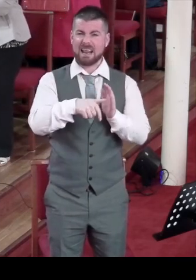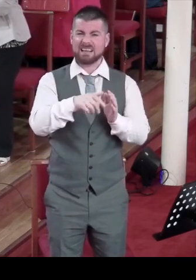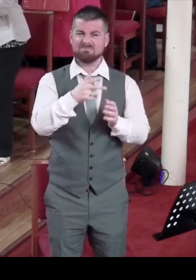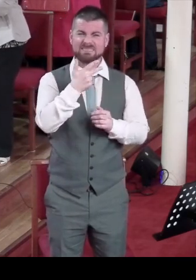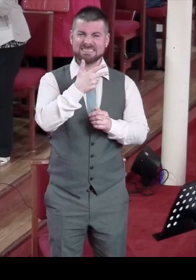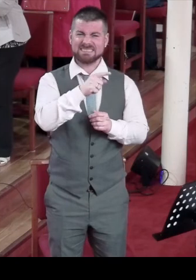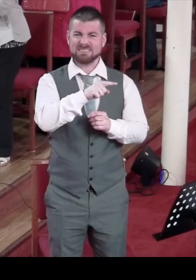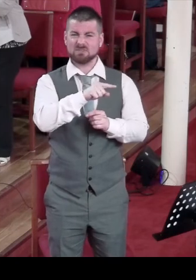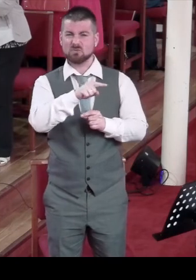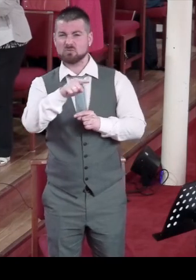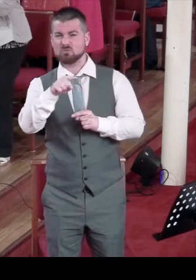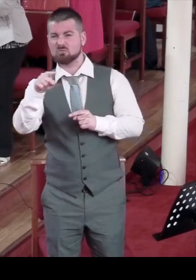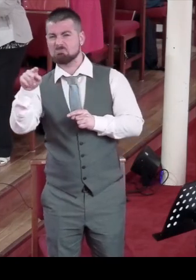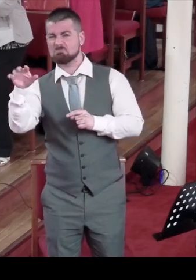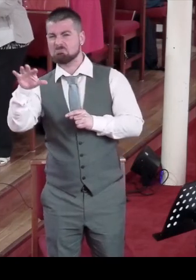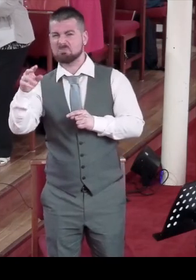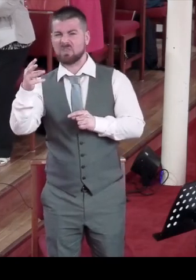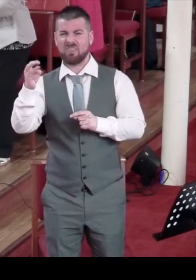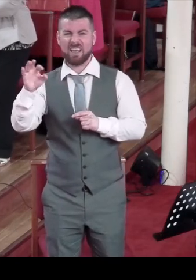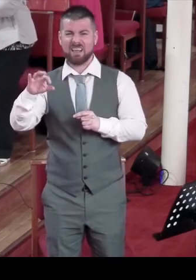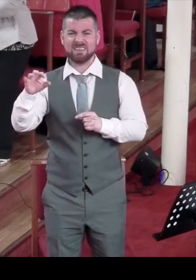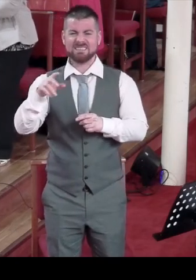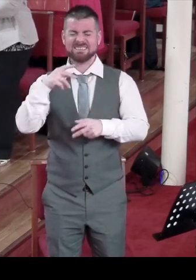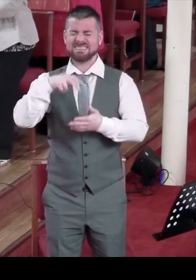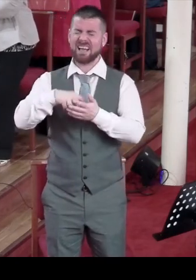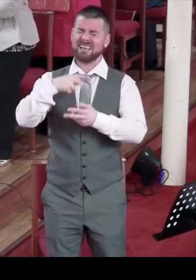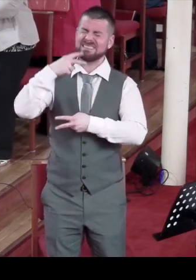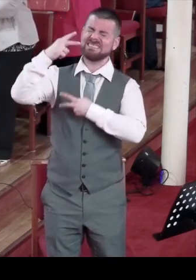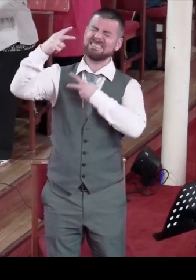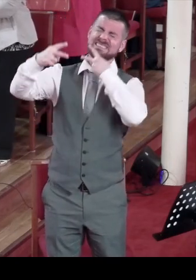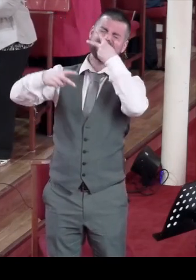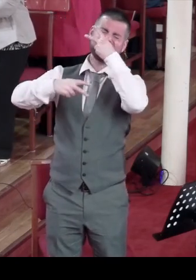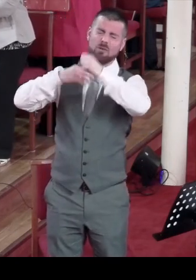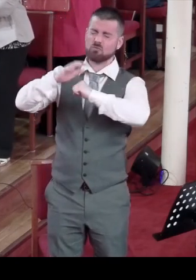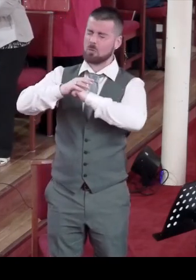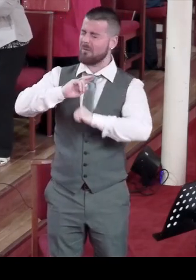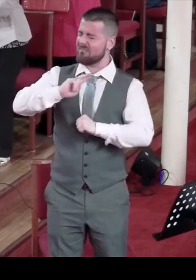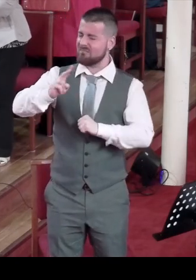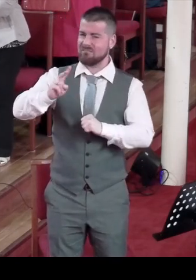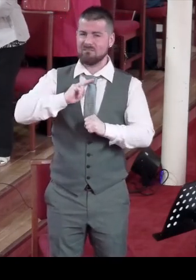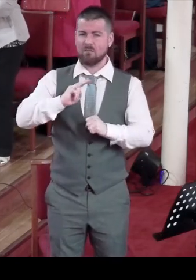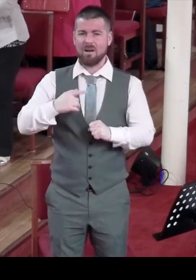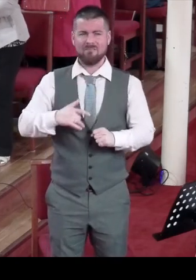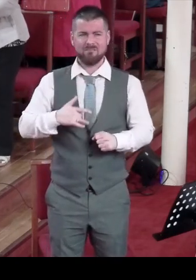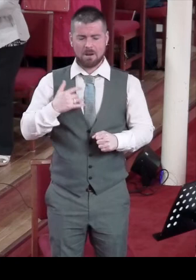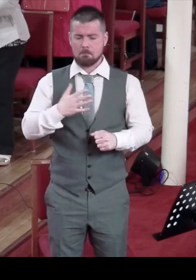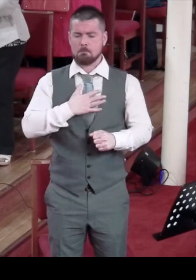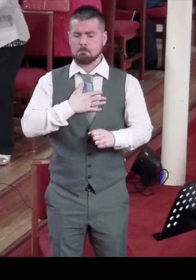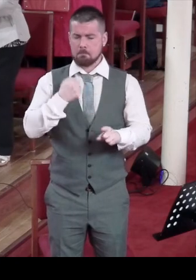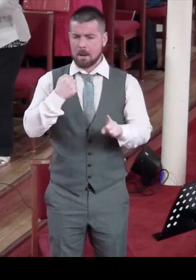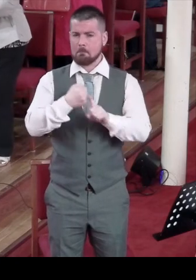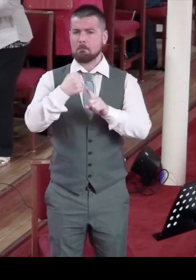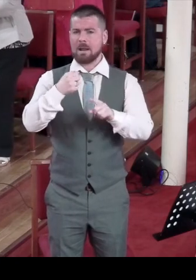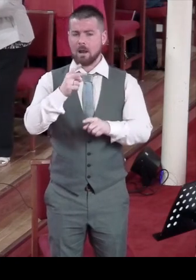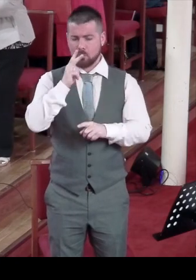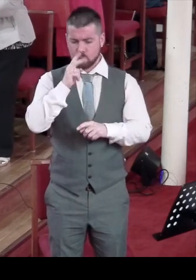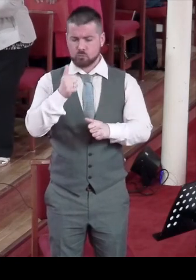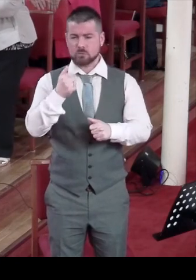all standing and singing that at the top of their voices. What a moving thing that is to see young